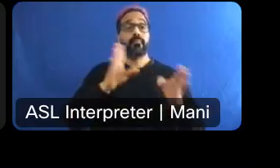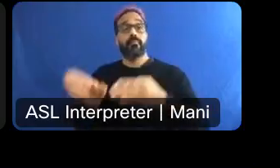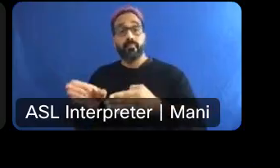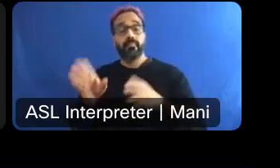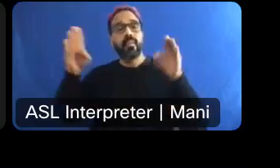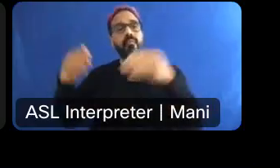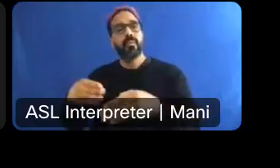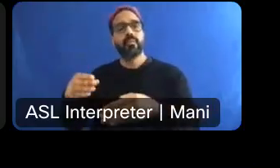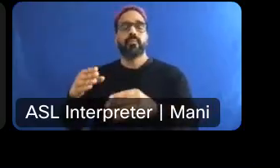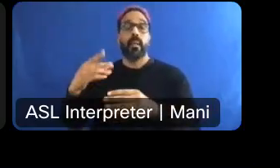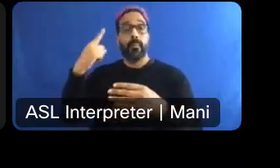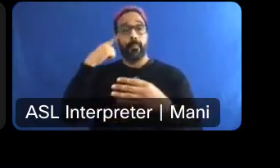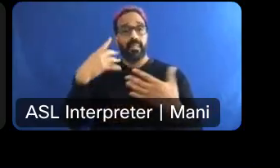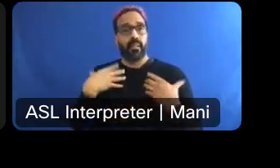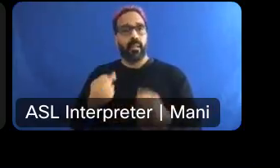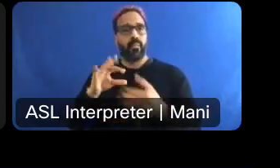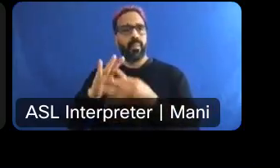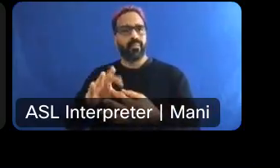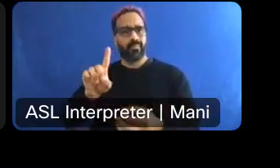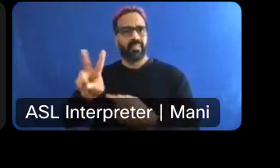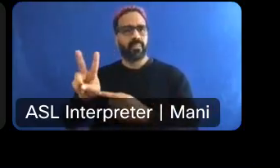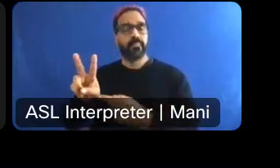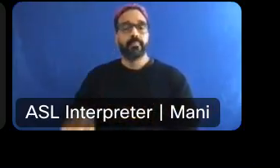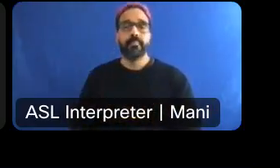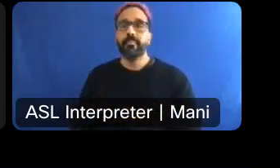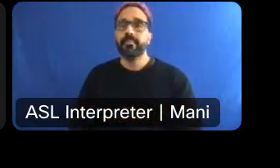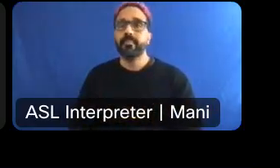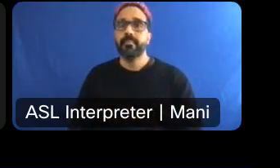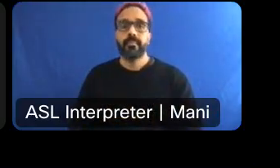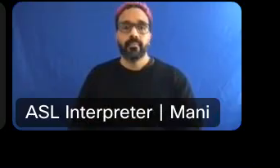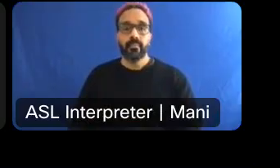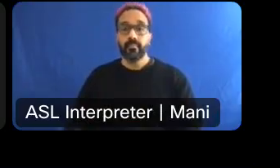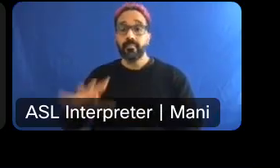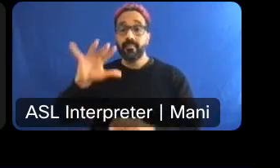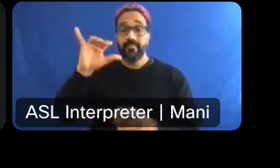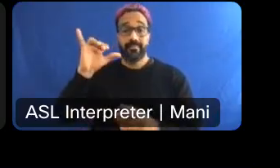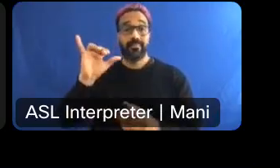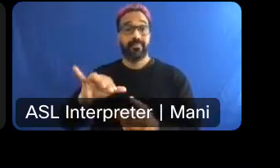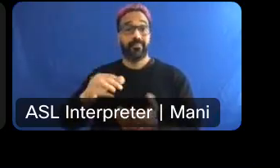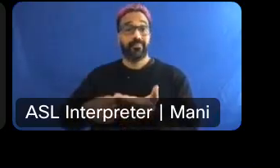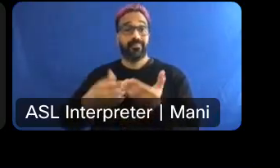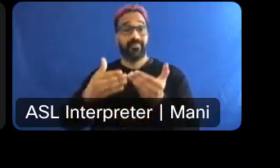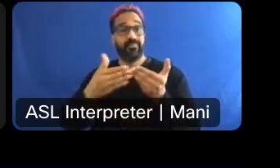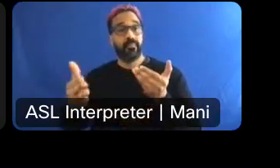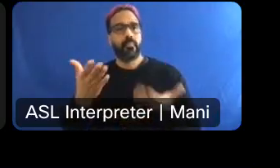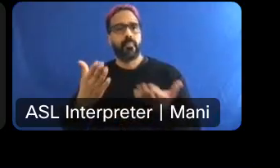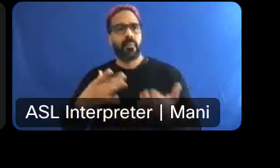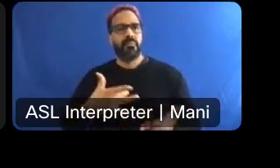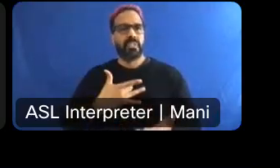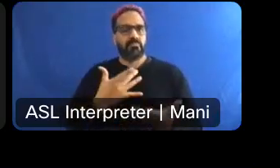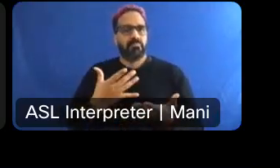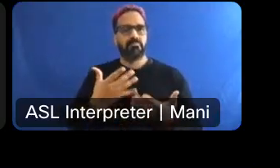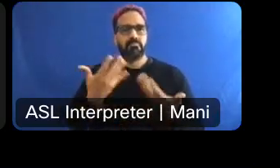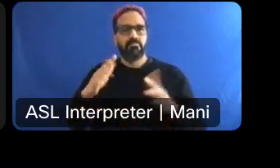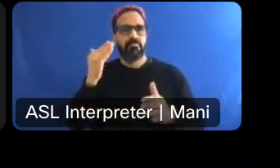health and domestic violence. This section may feel like a little bit of review if you've watched the